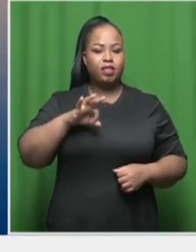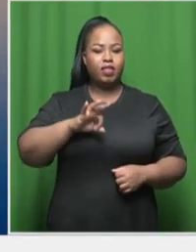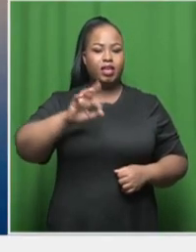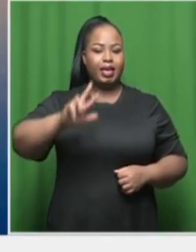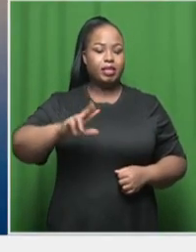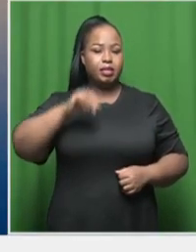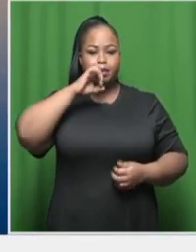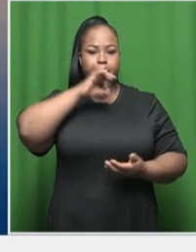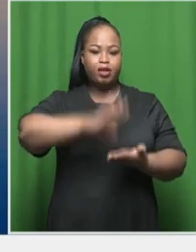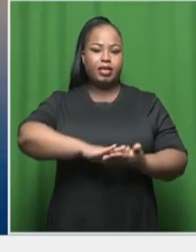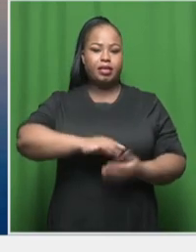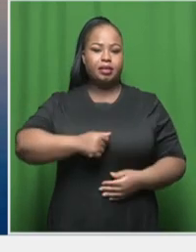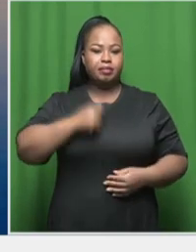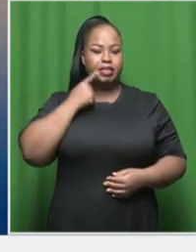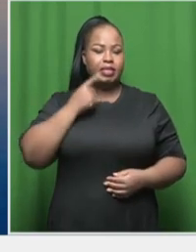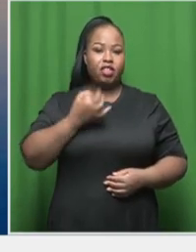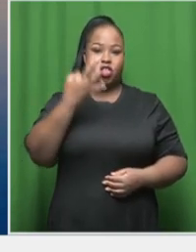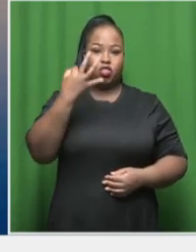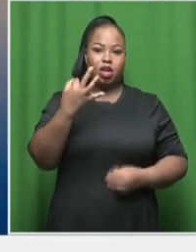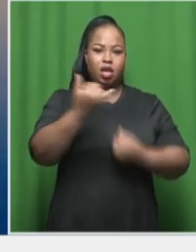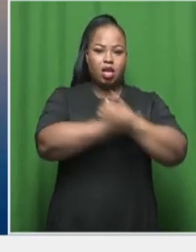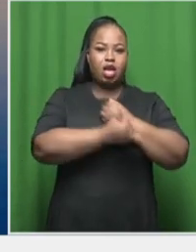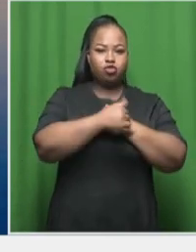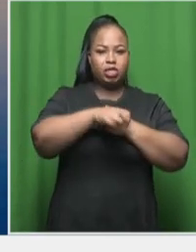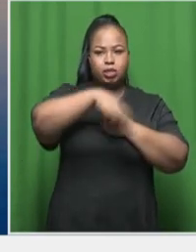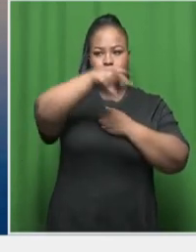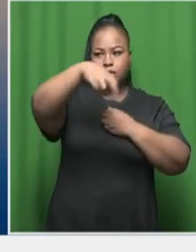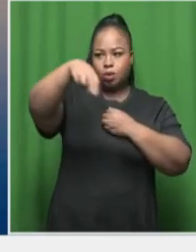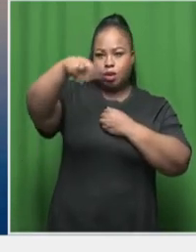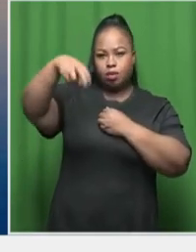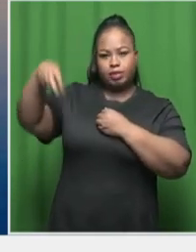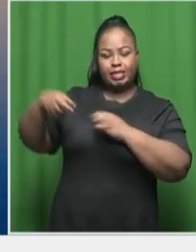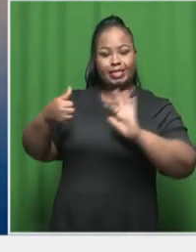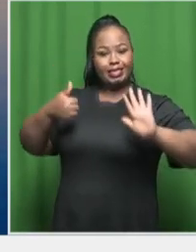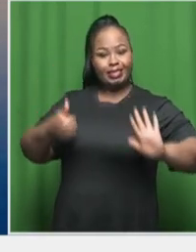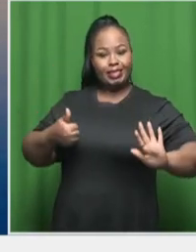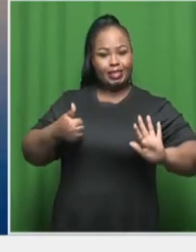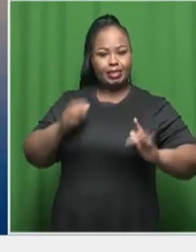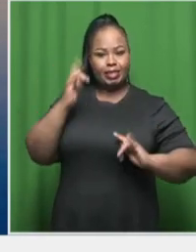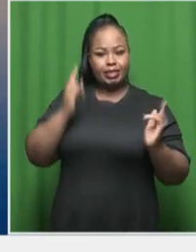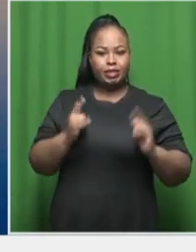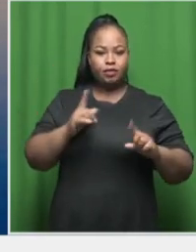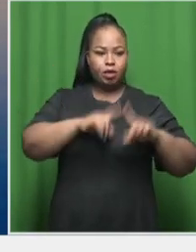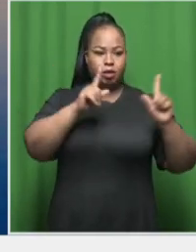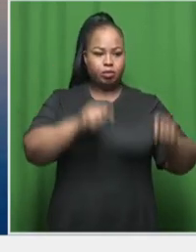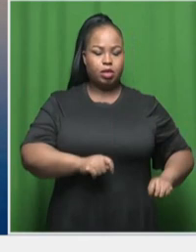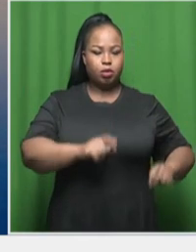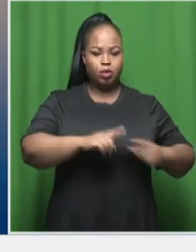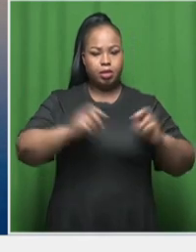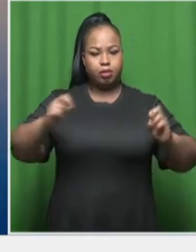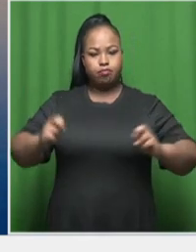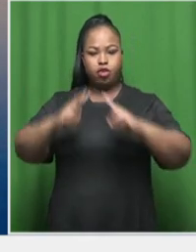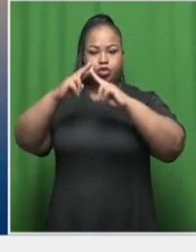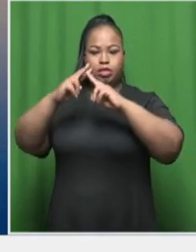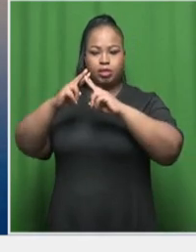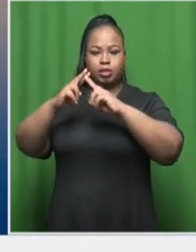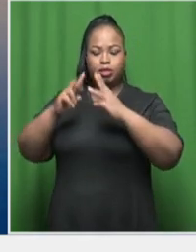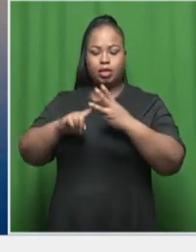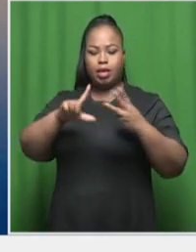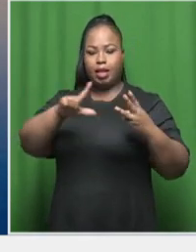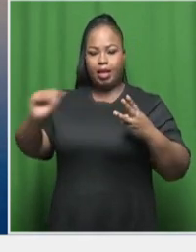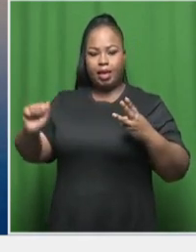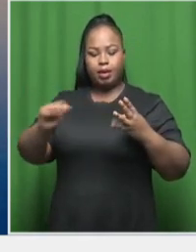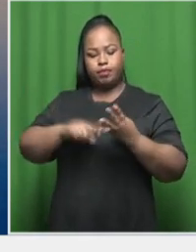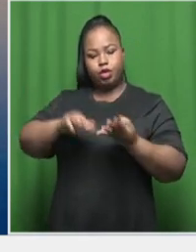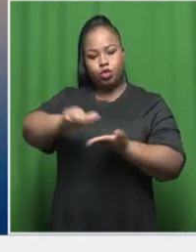I decided to do a three-continent tour, and funny enough, in six cities from Cape Town, Paris, Los Angeles,